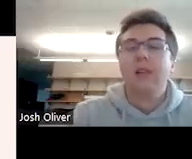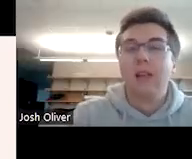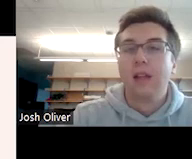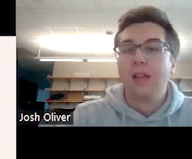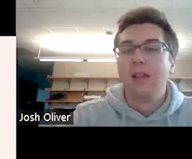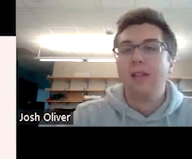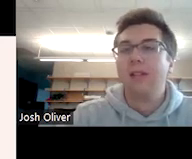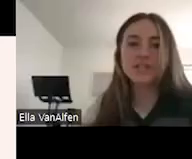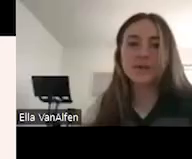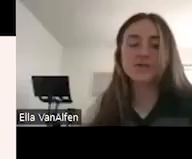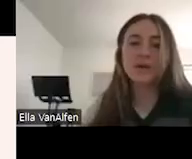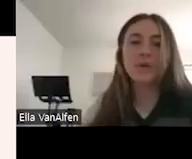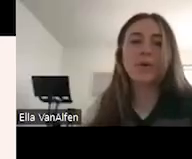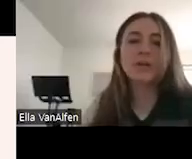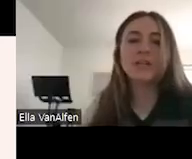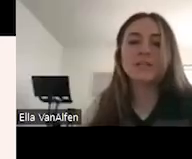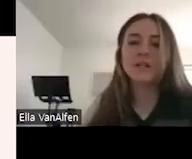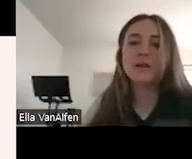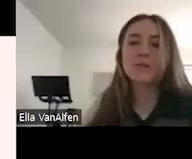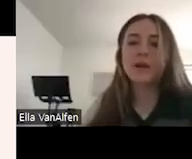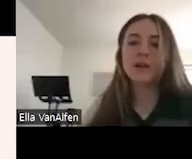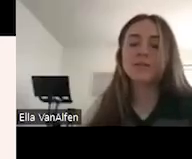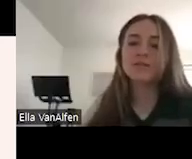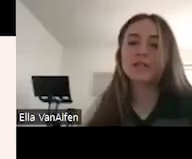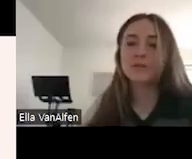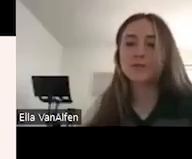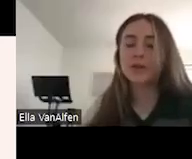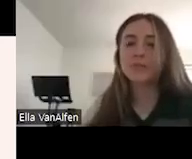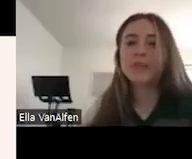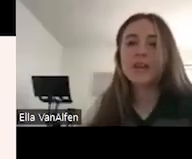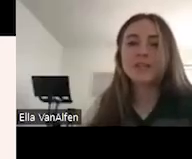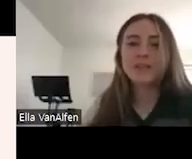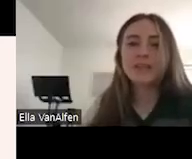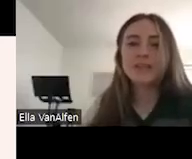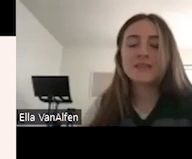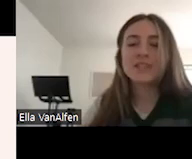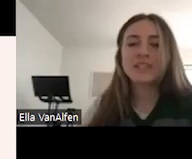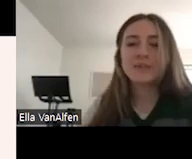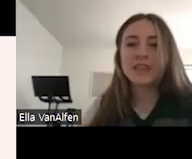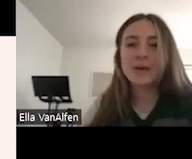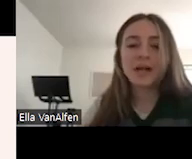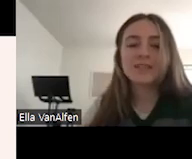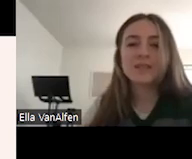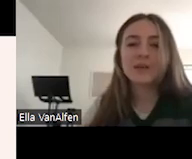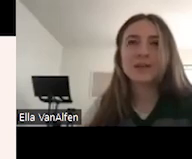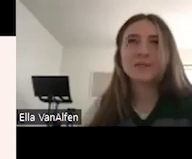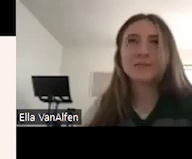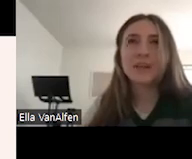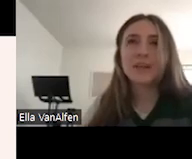helpful. So next, this is another question that was from our poll, and is hearing impaired a socially acceptable term? So I think this especially is something that applies